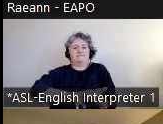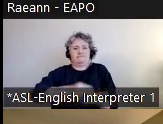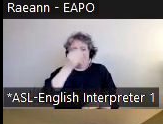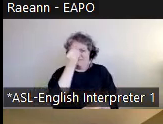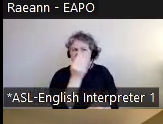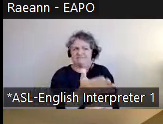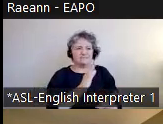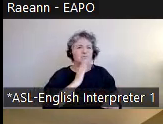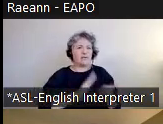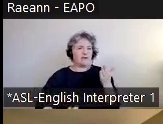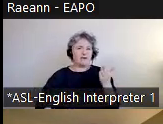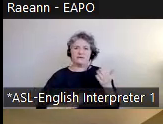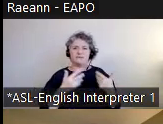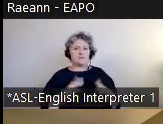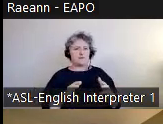stay in that position.